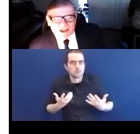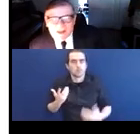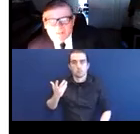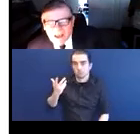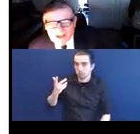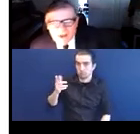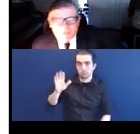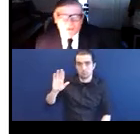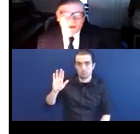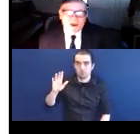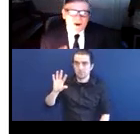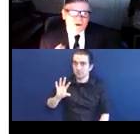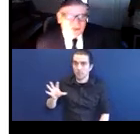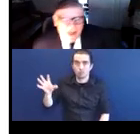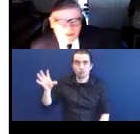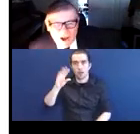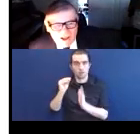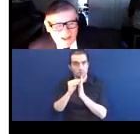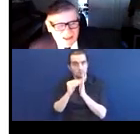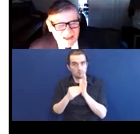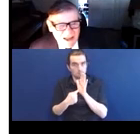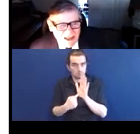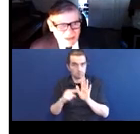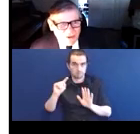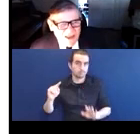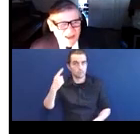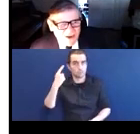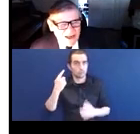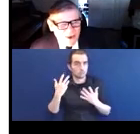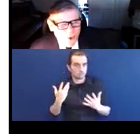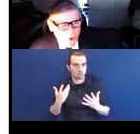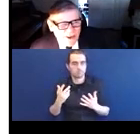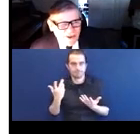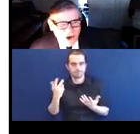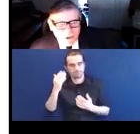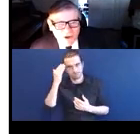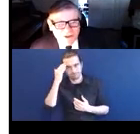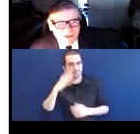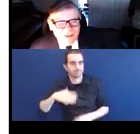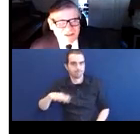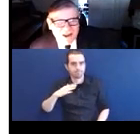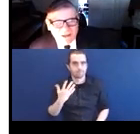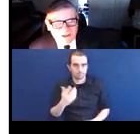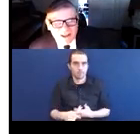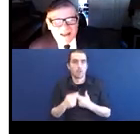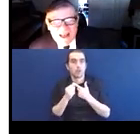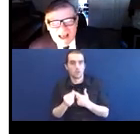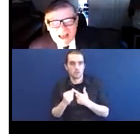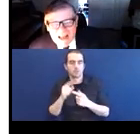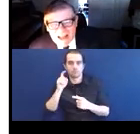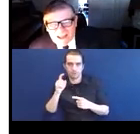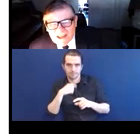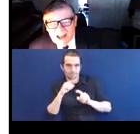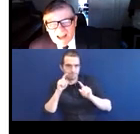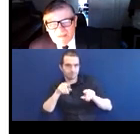lead by example. The state parties, as we've said, nearly all in the Commonwealth have signed up to this,